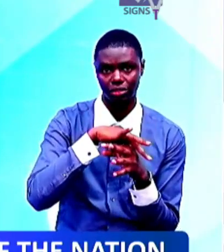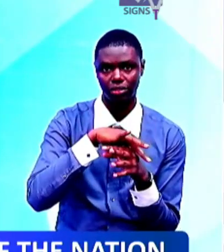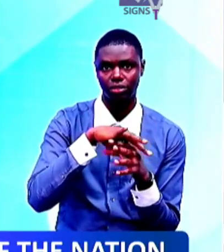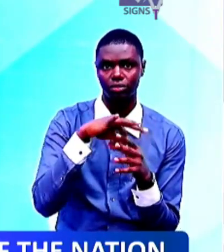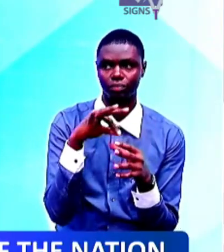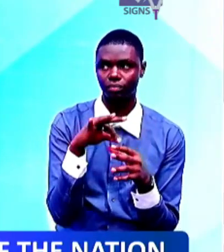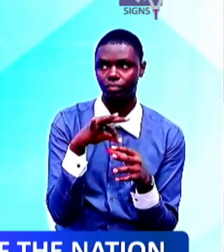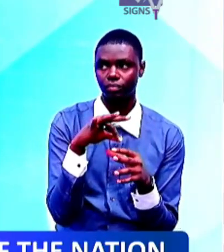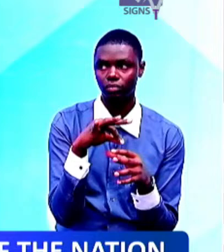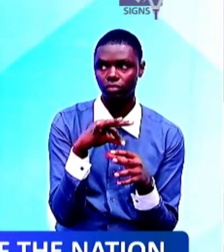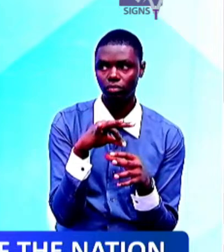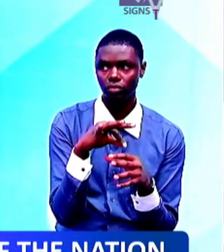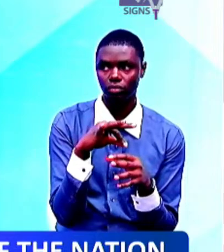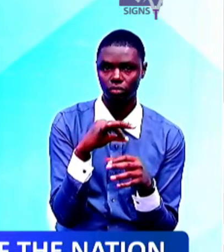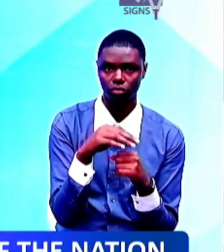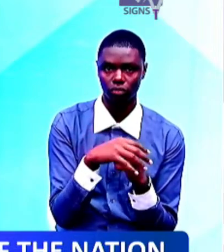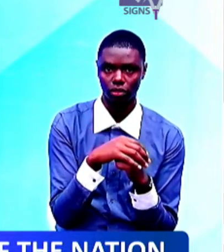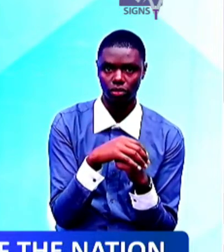Singh,